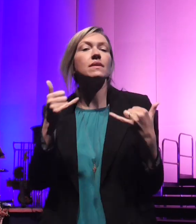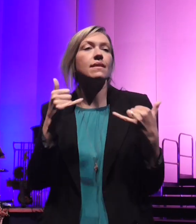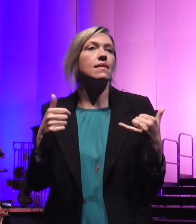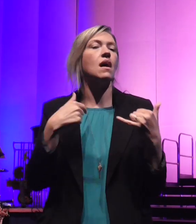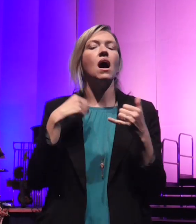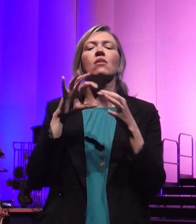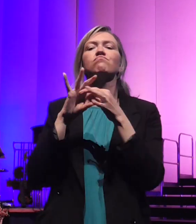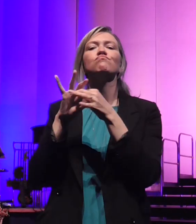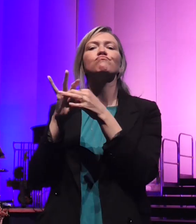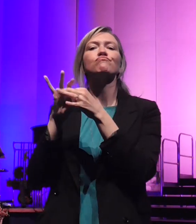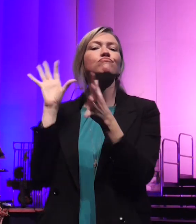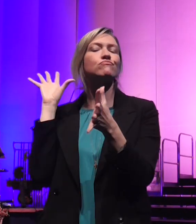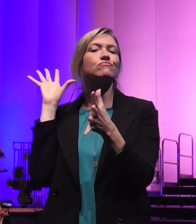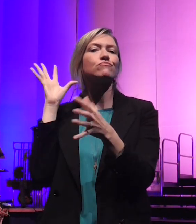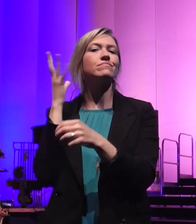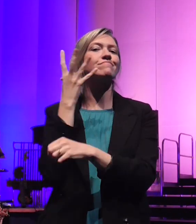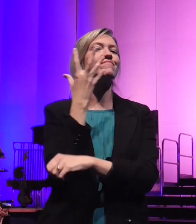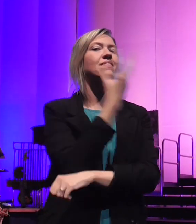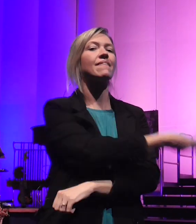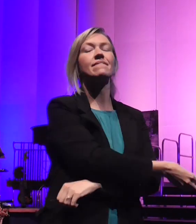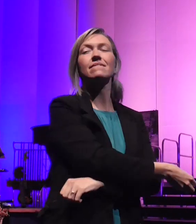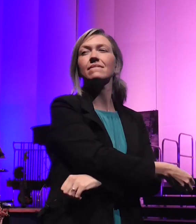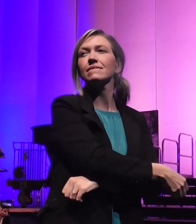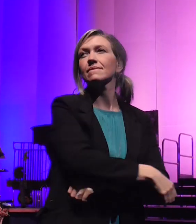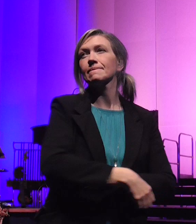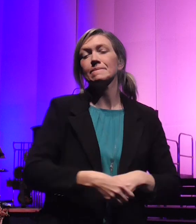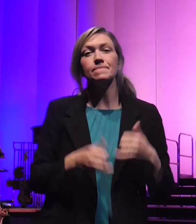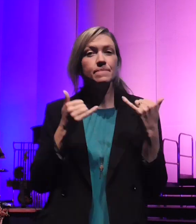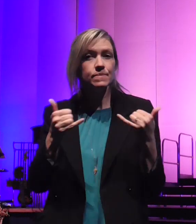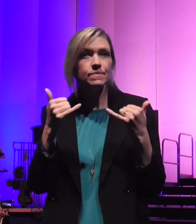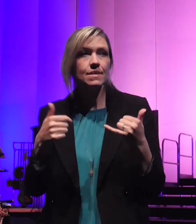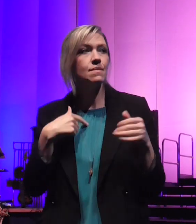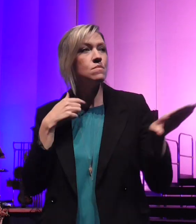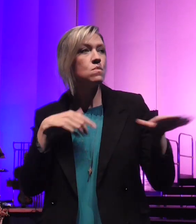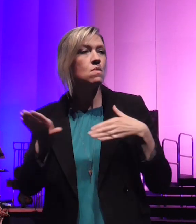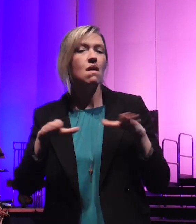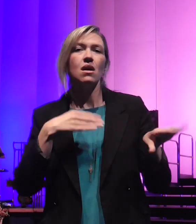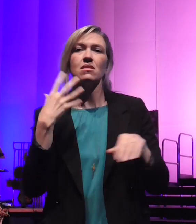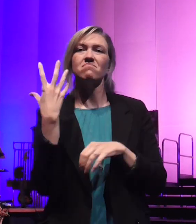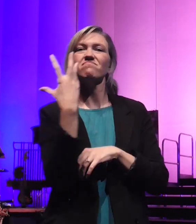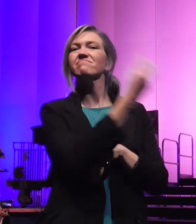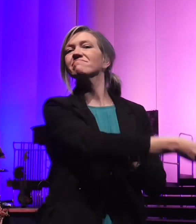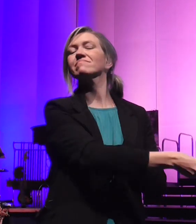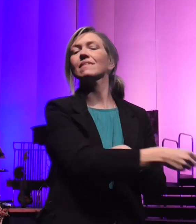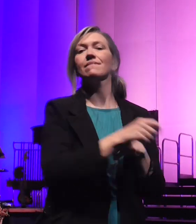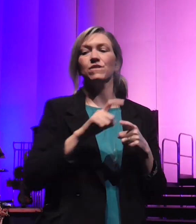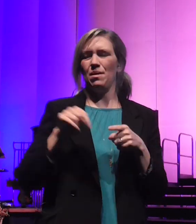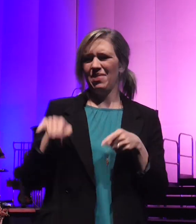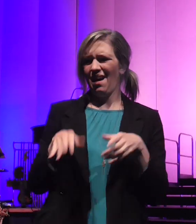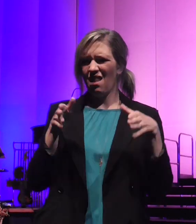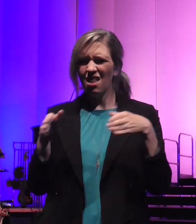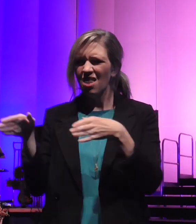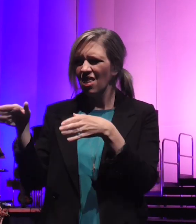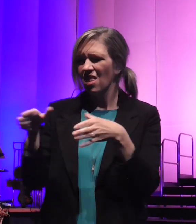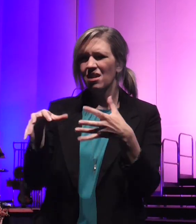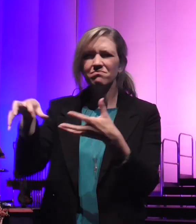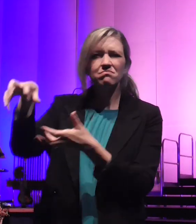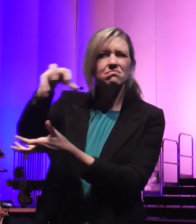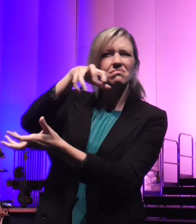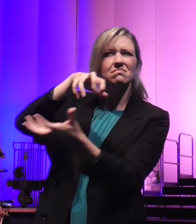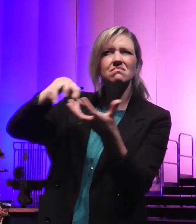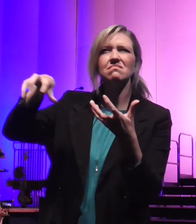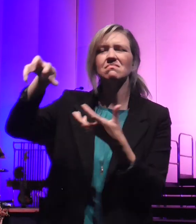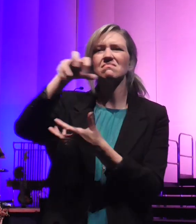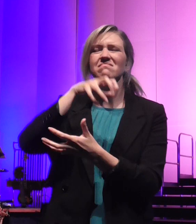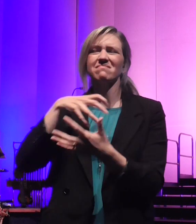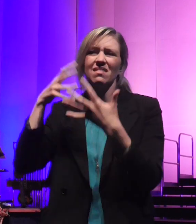Today is the day I walk away. I'm walking away from the path that